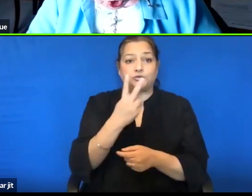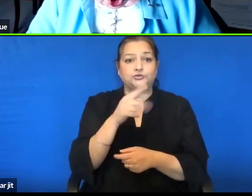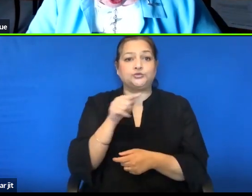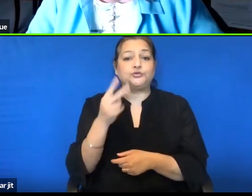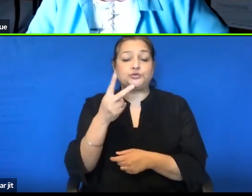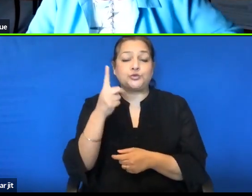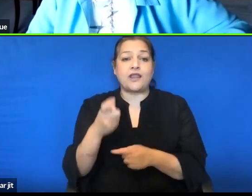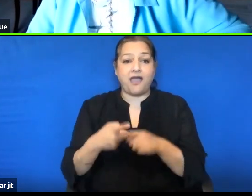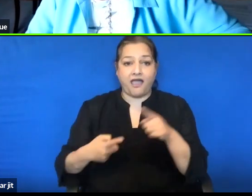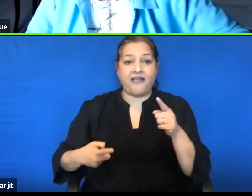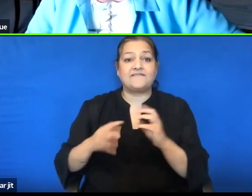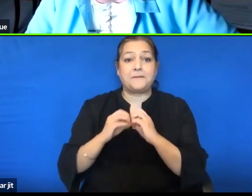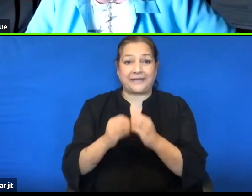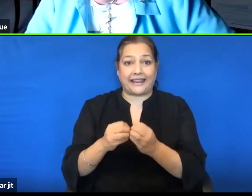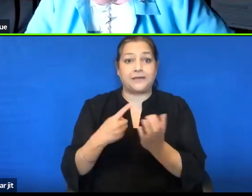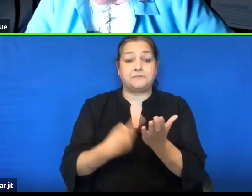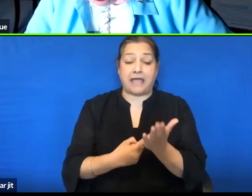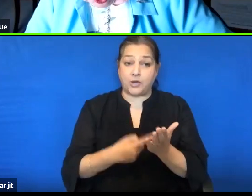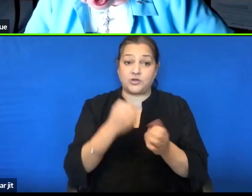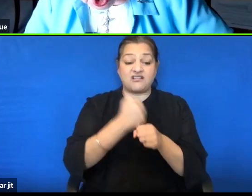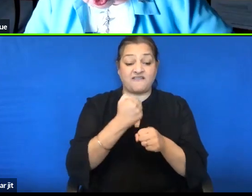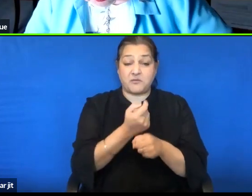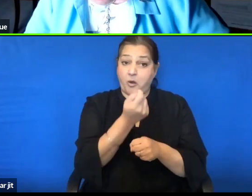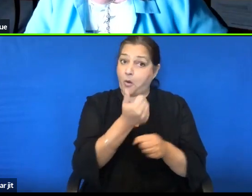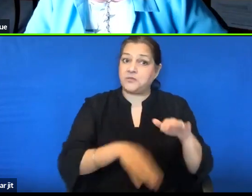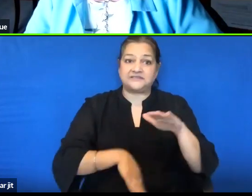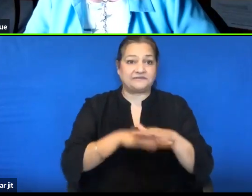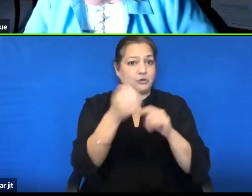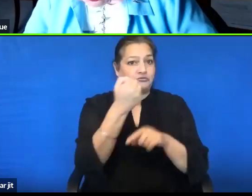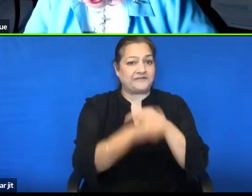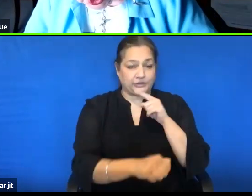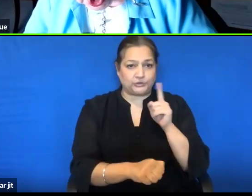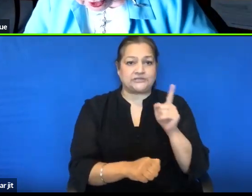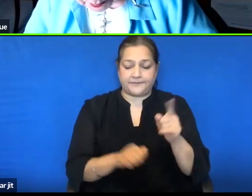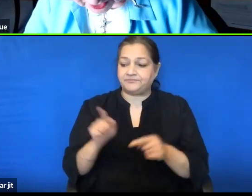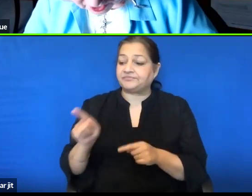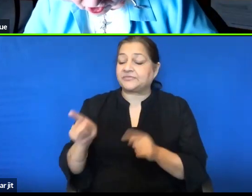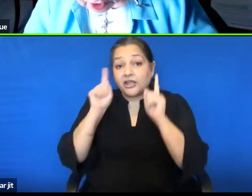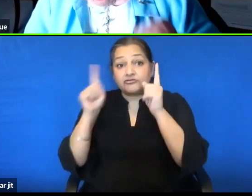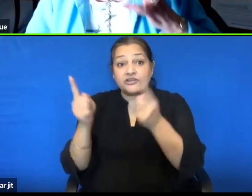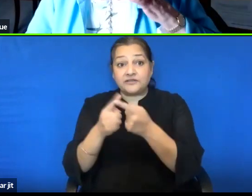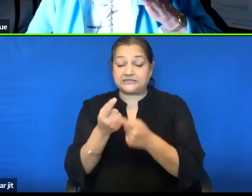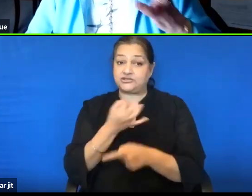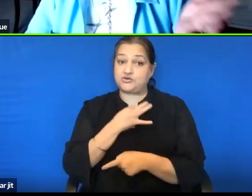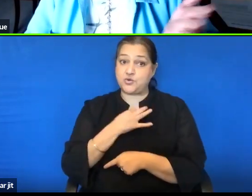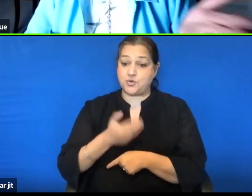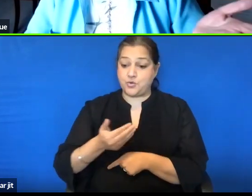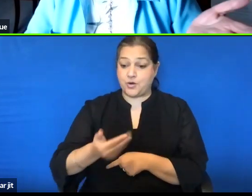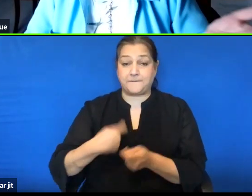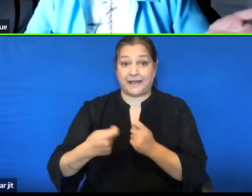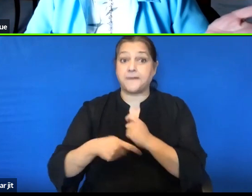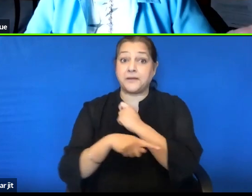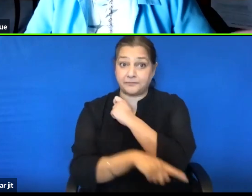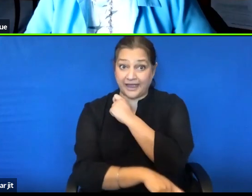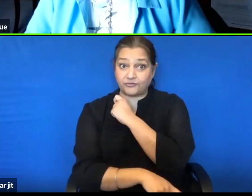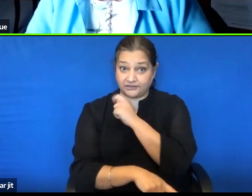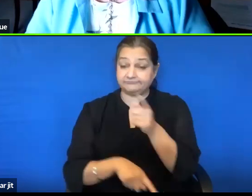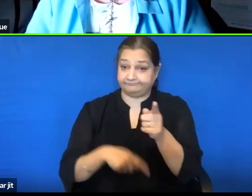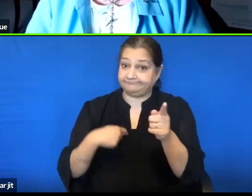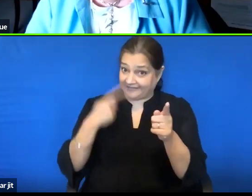£2 to £2.5 billion, which the government has almost entirely refused. With the risk of universities going bankrupt, and I think there is a very real risk, particularly